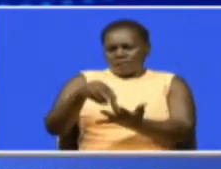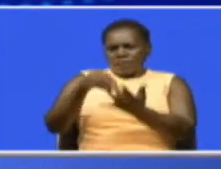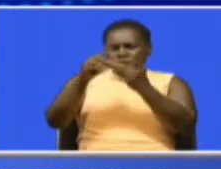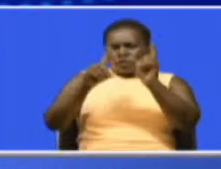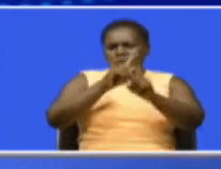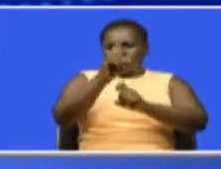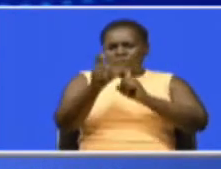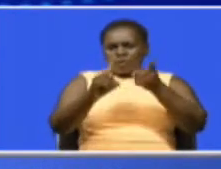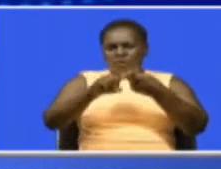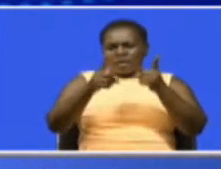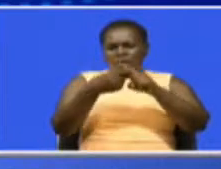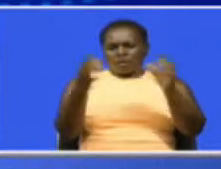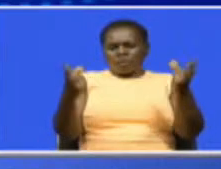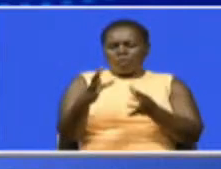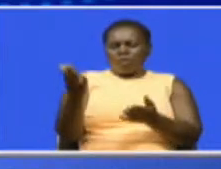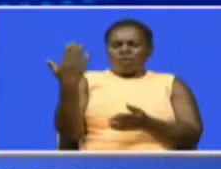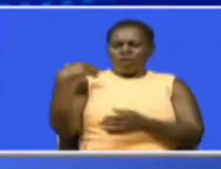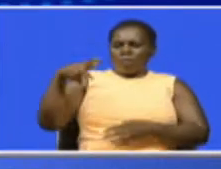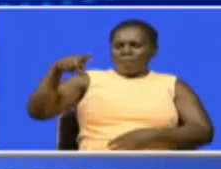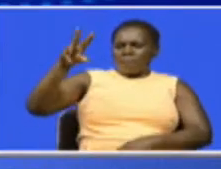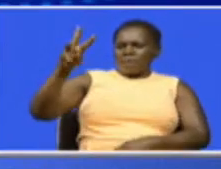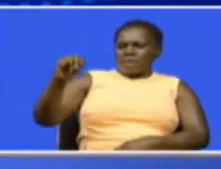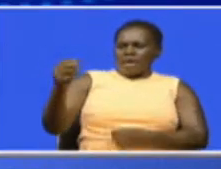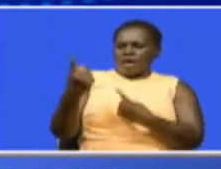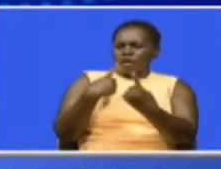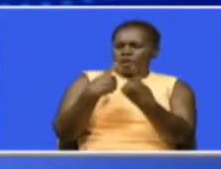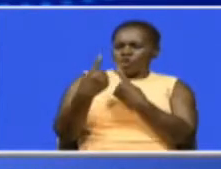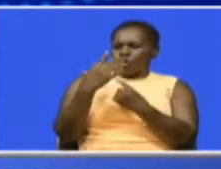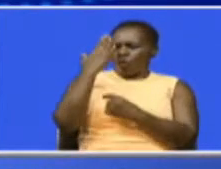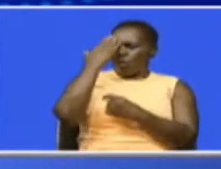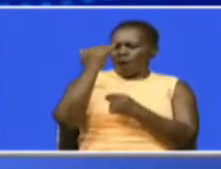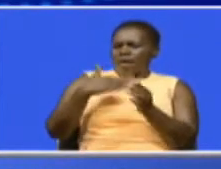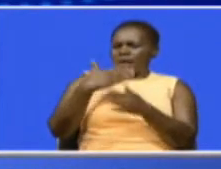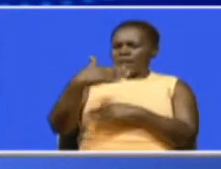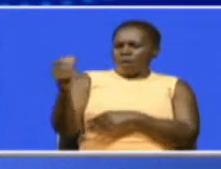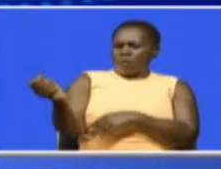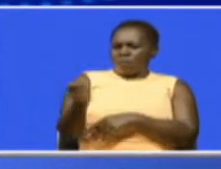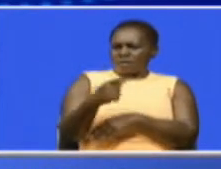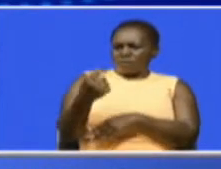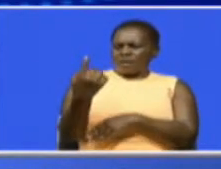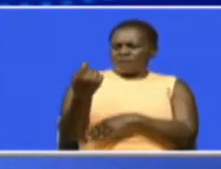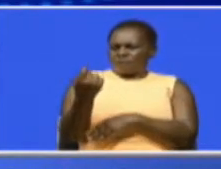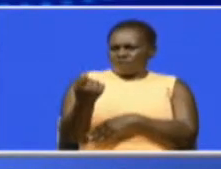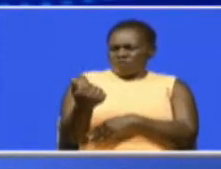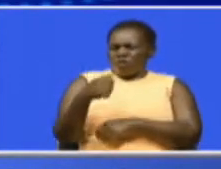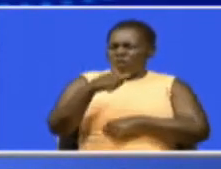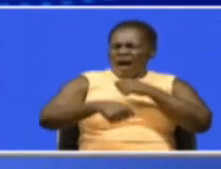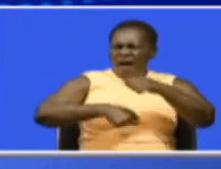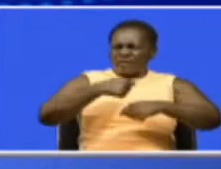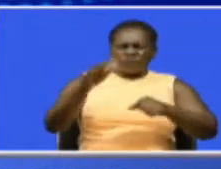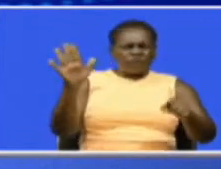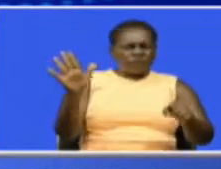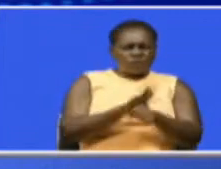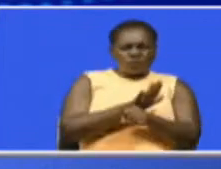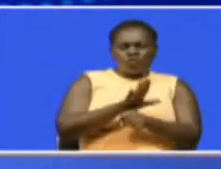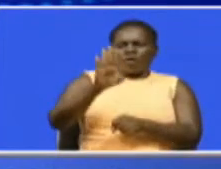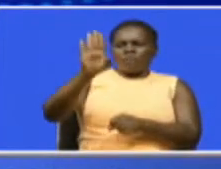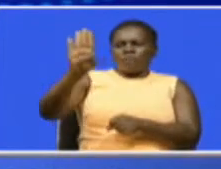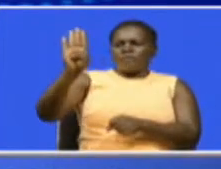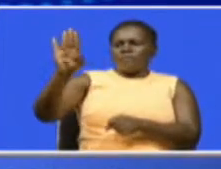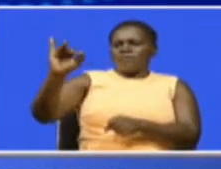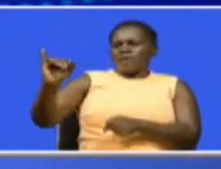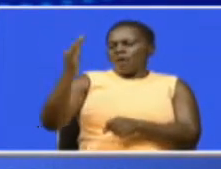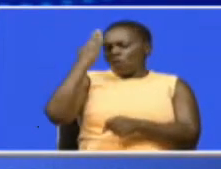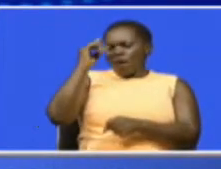interview with the Standard Group, the former Prime Minister speaks on why the next few months will be a flurry of activity around the BBI